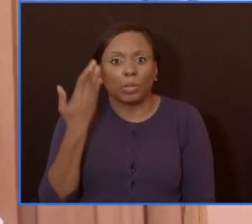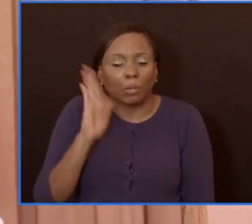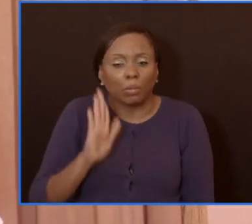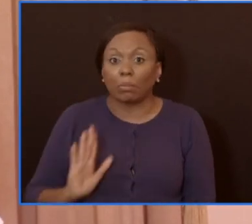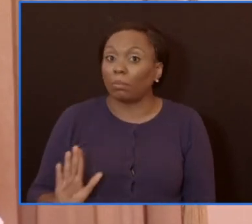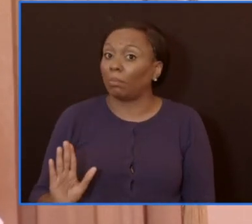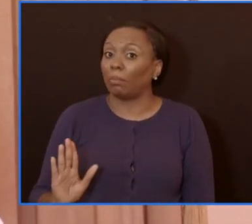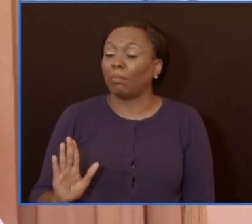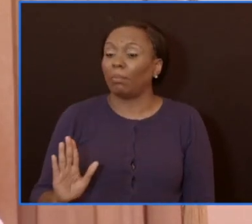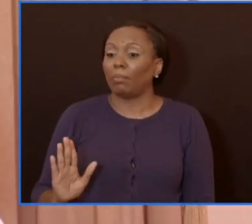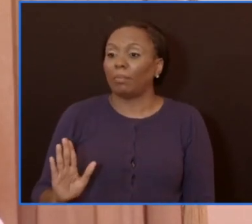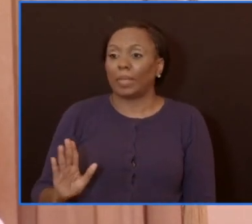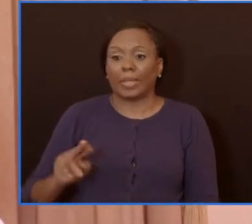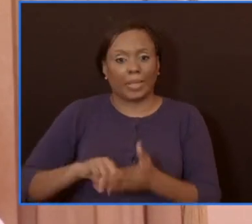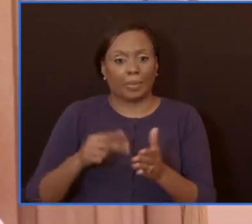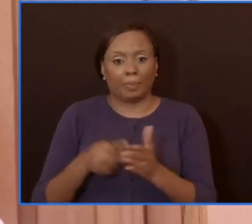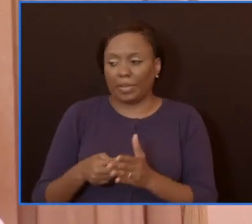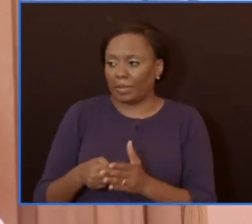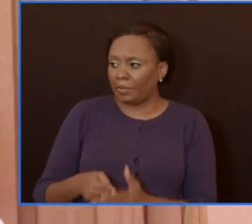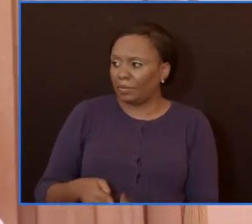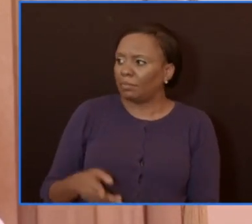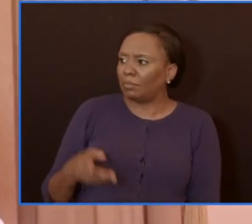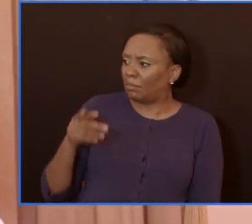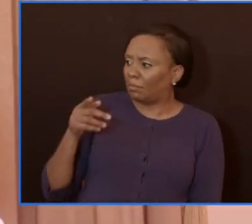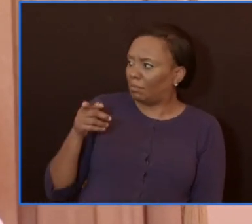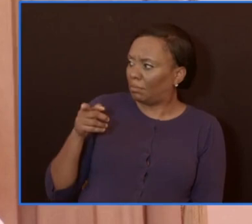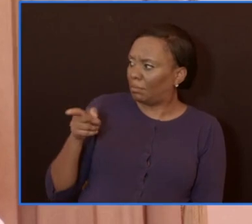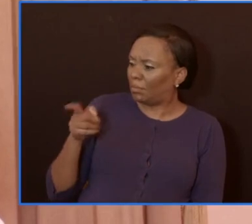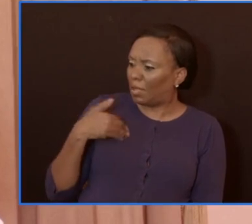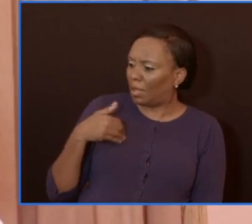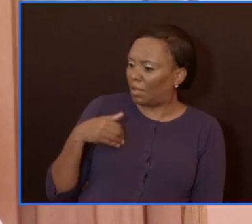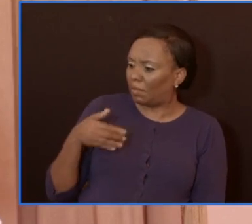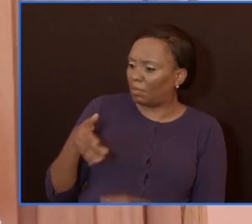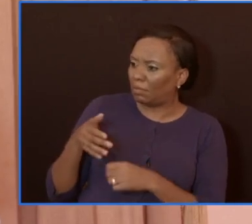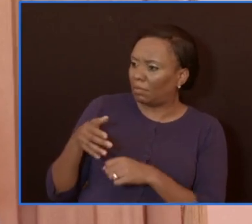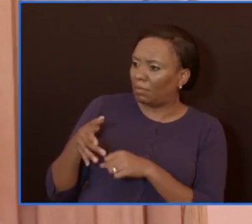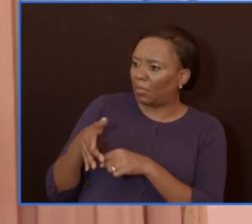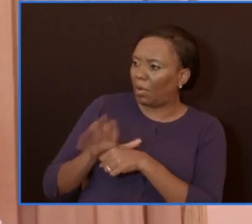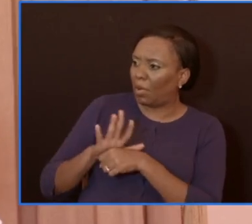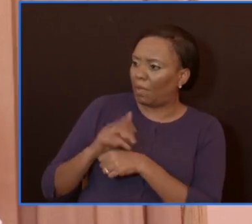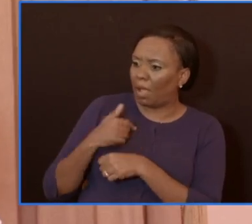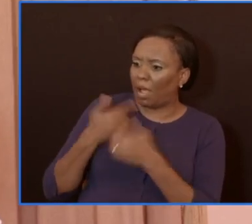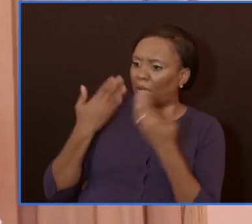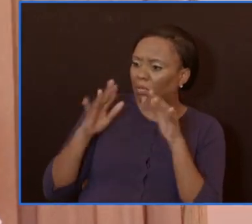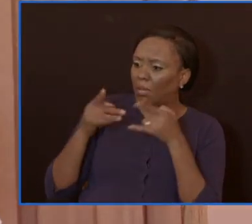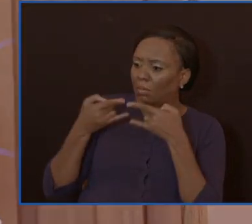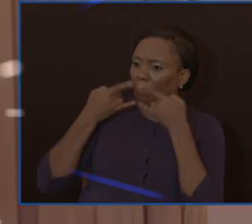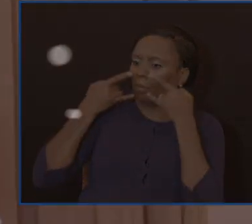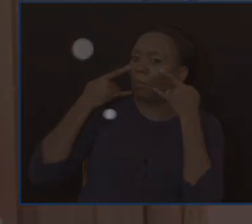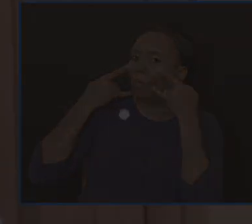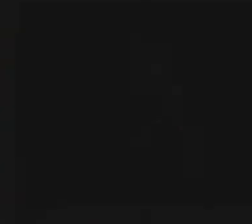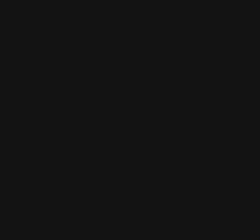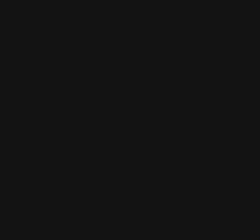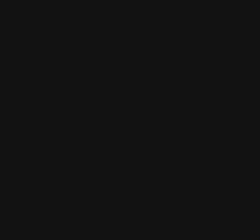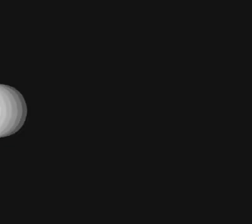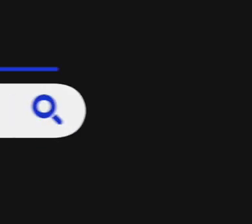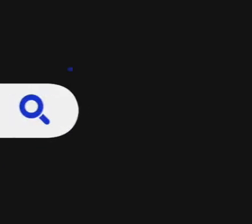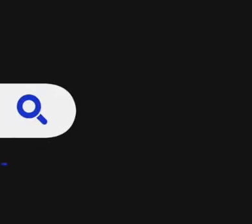positive. And especially if you are not vaccinated, especially if you are not vaccinated.